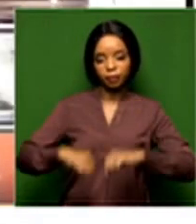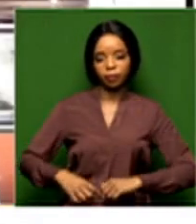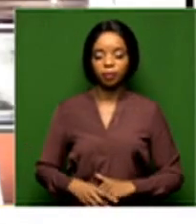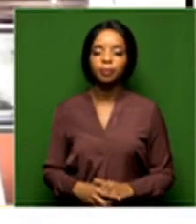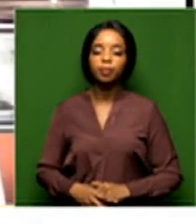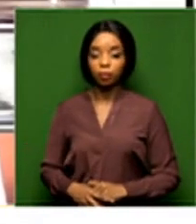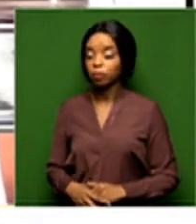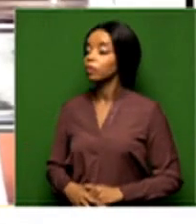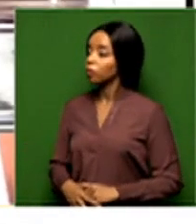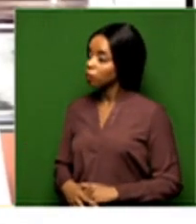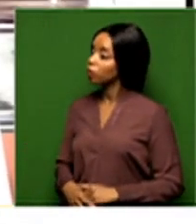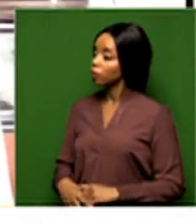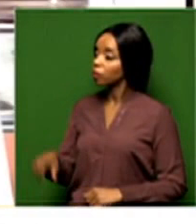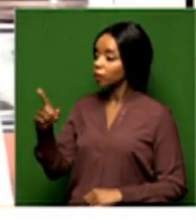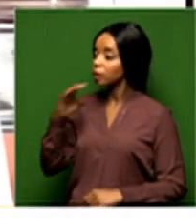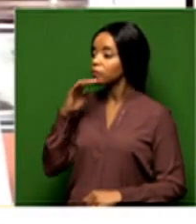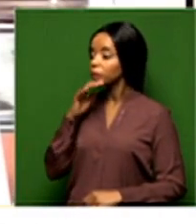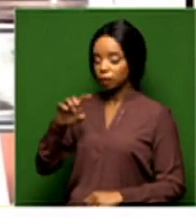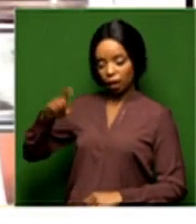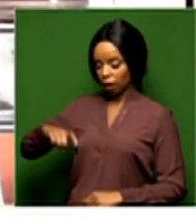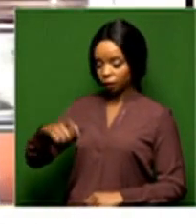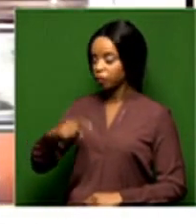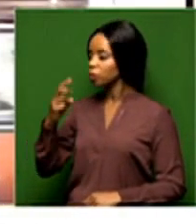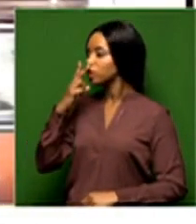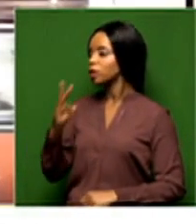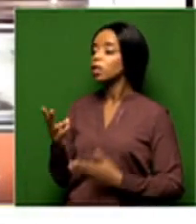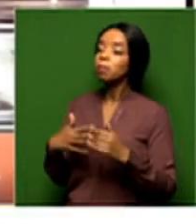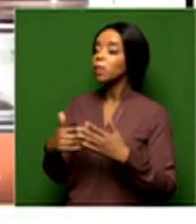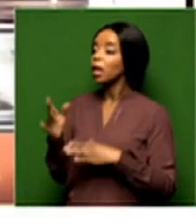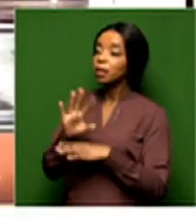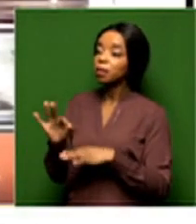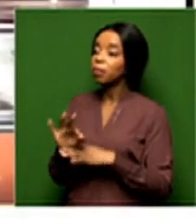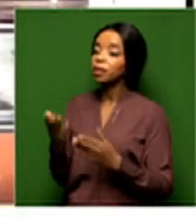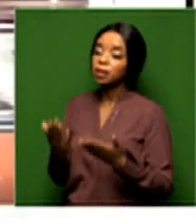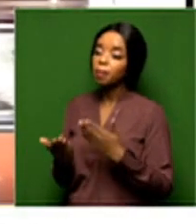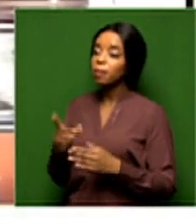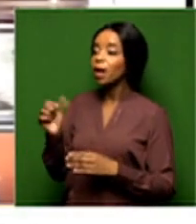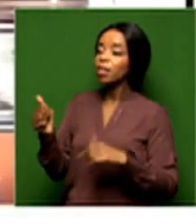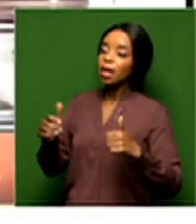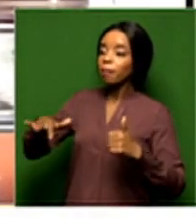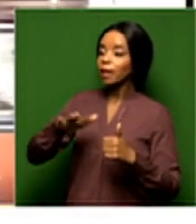As this is a definite must-see, I mean, any plans to expand it to other parts of Gauteng?